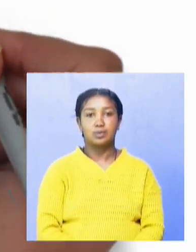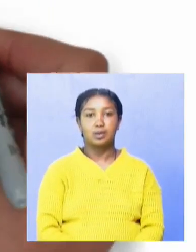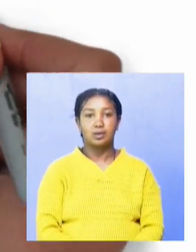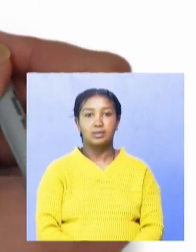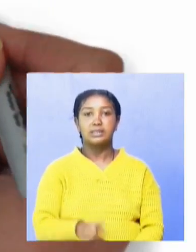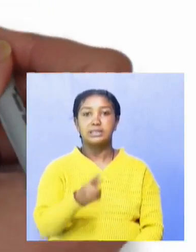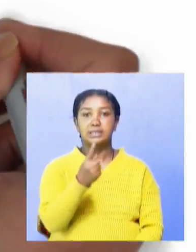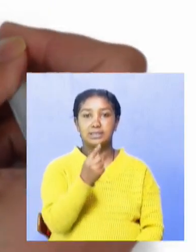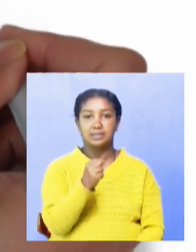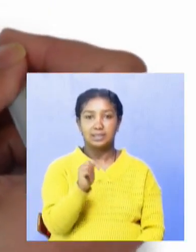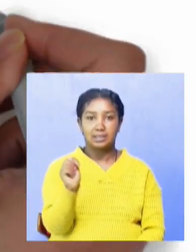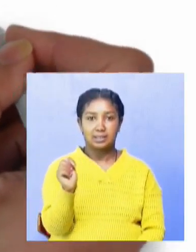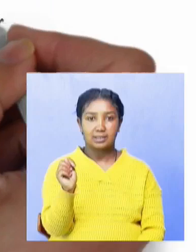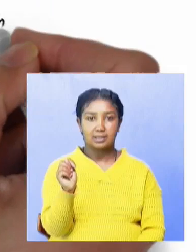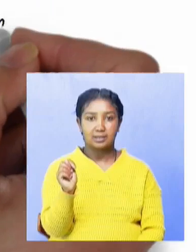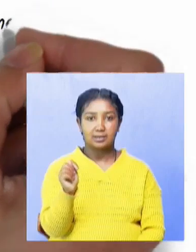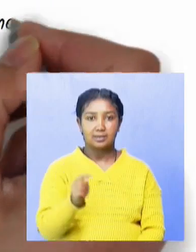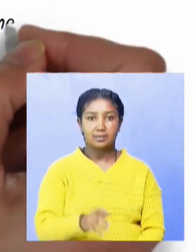the